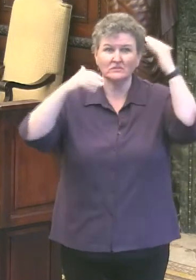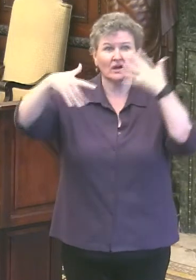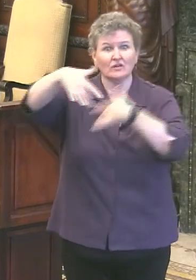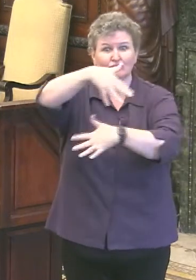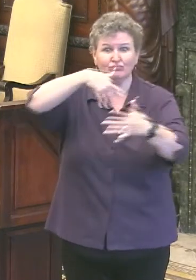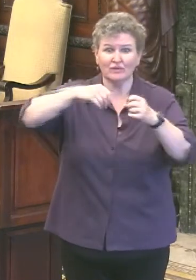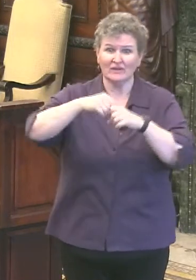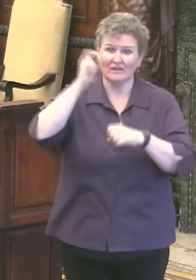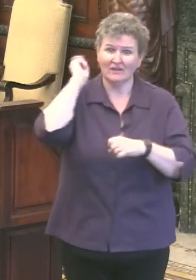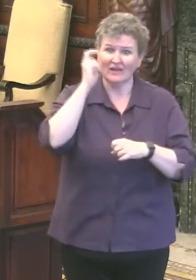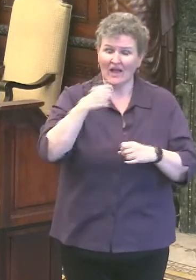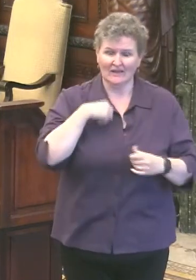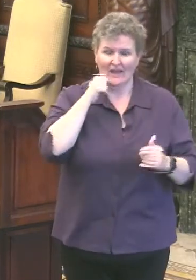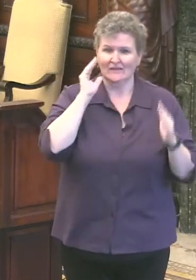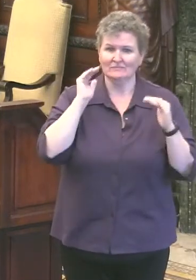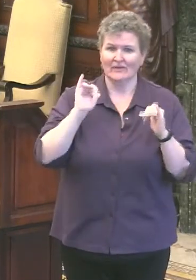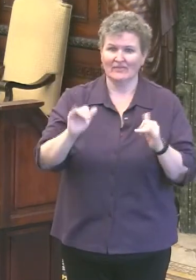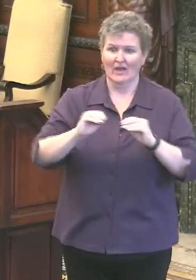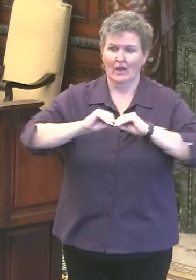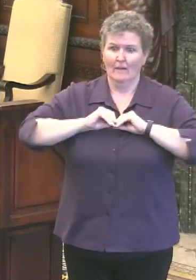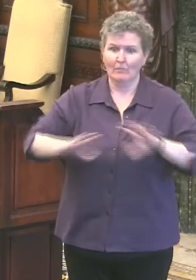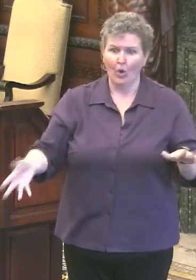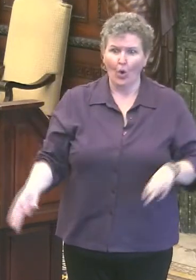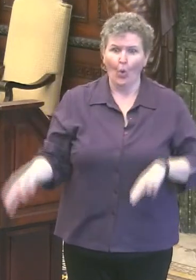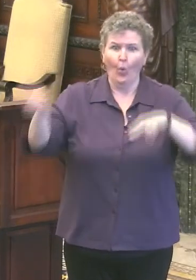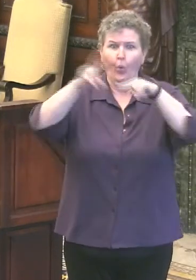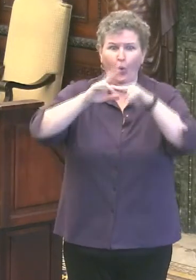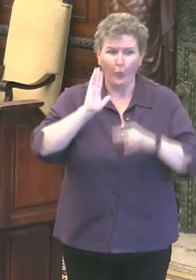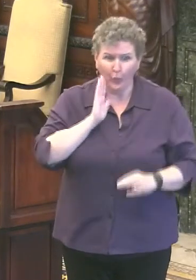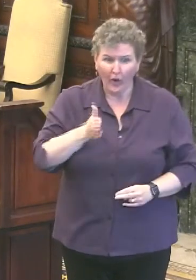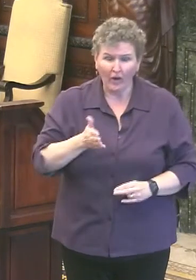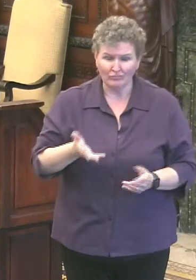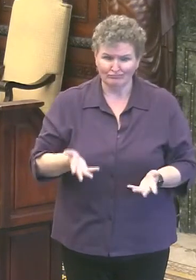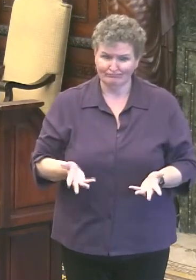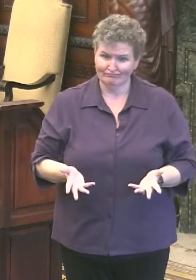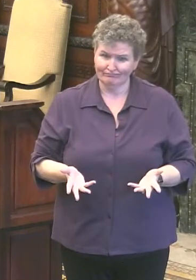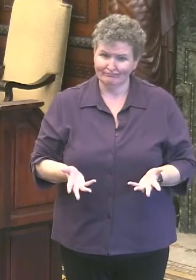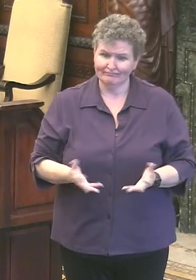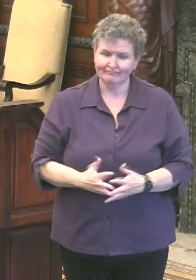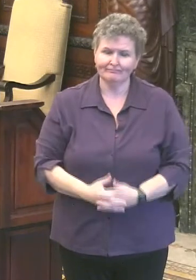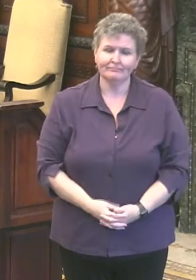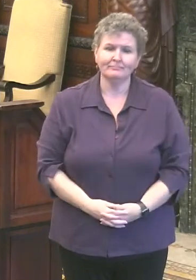expecting a health outcome with that activity.